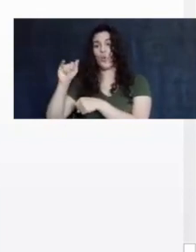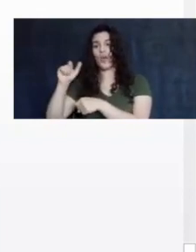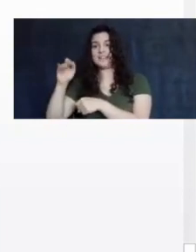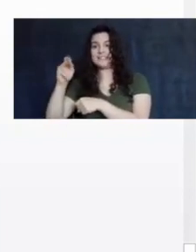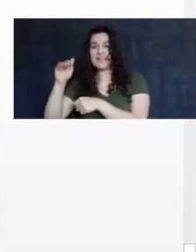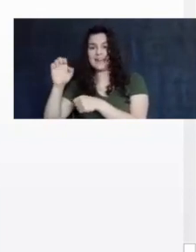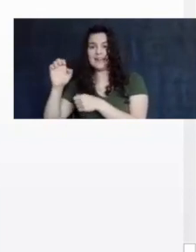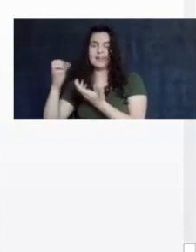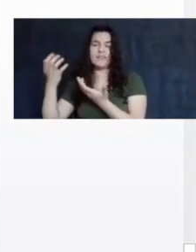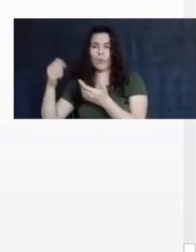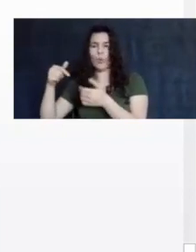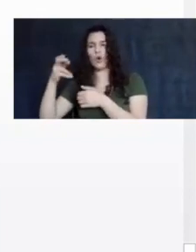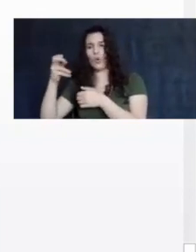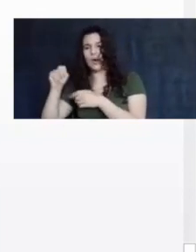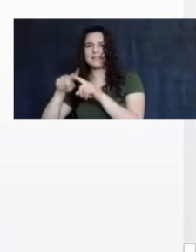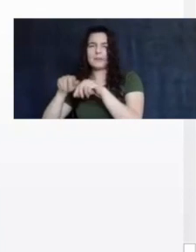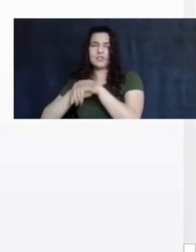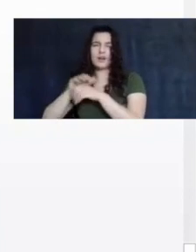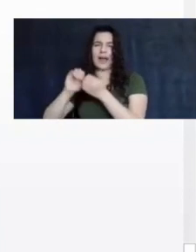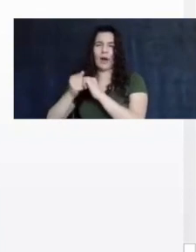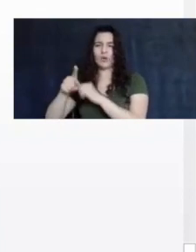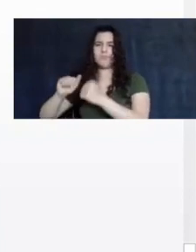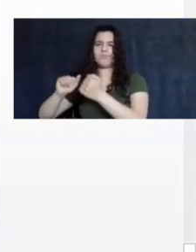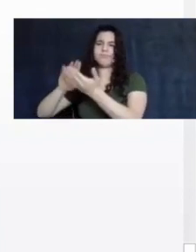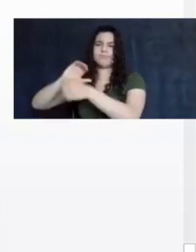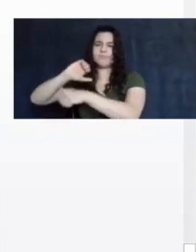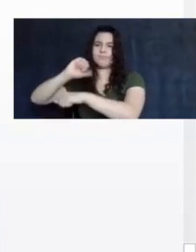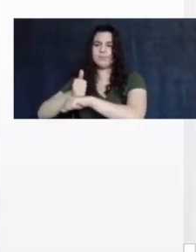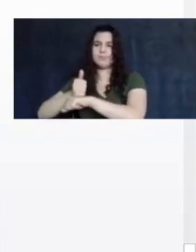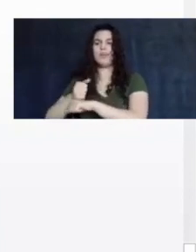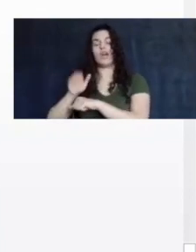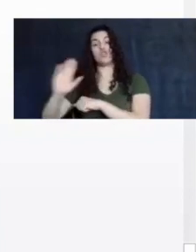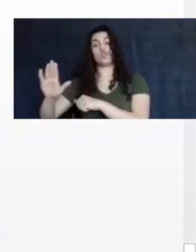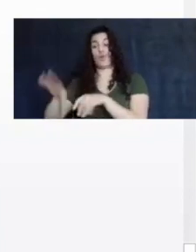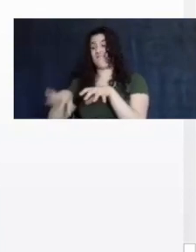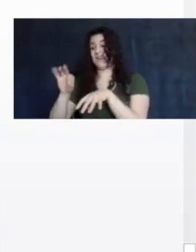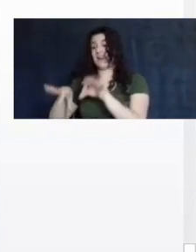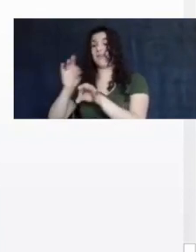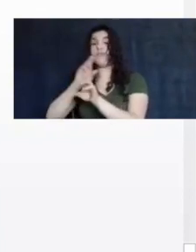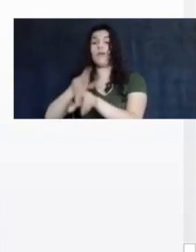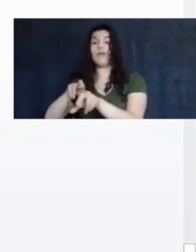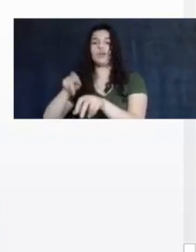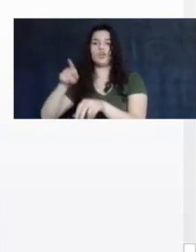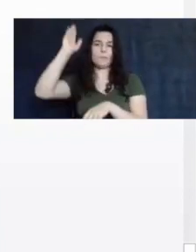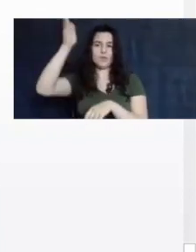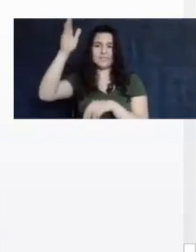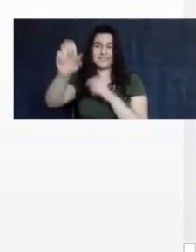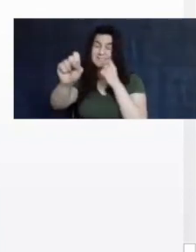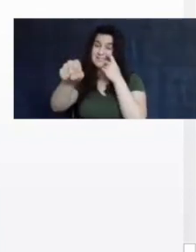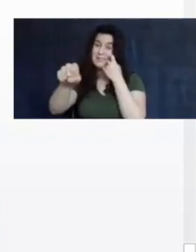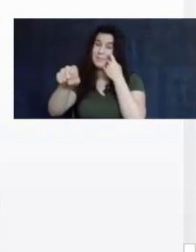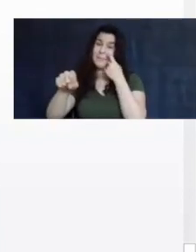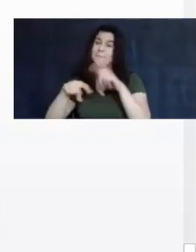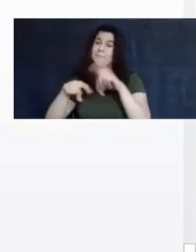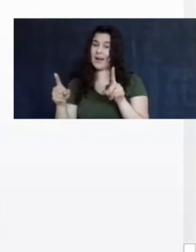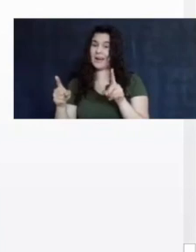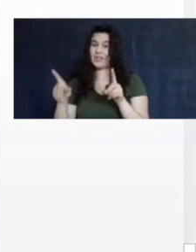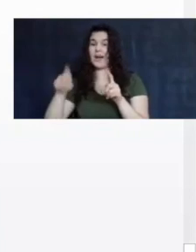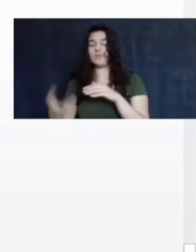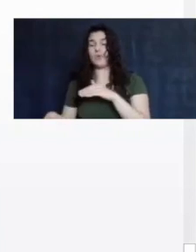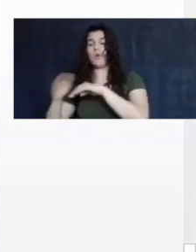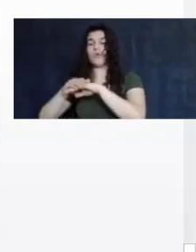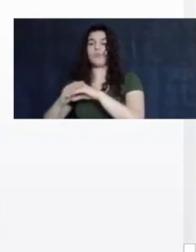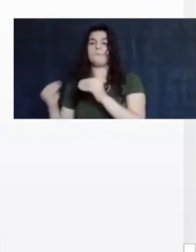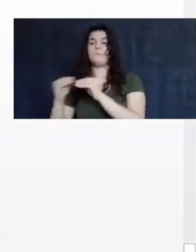go, and you present your findings. But we take it to another level where you're able to, it could be a workshop, it could be a